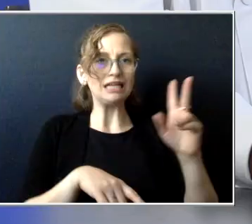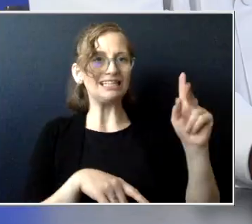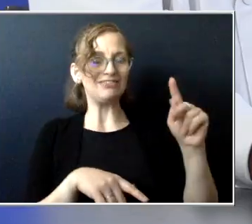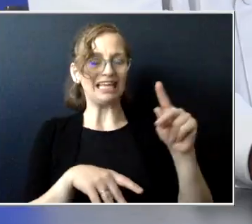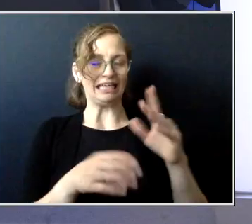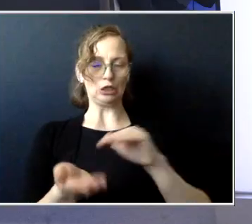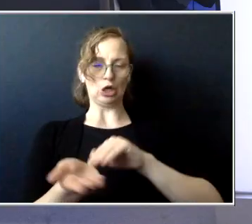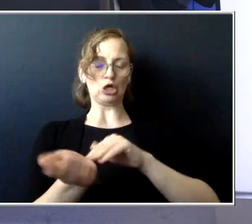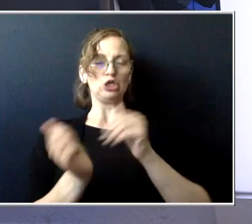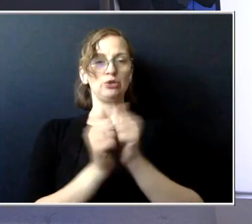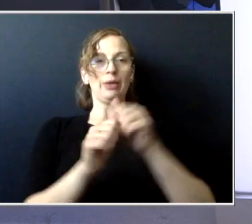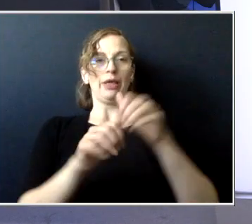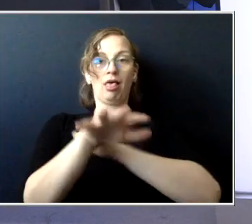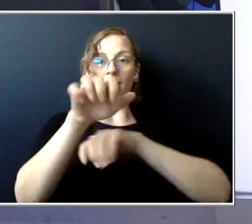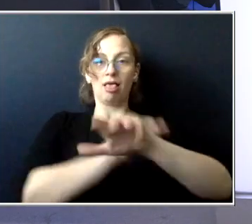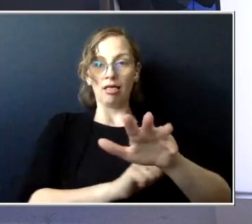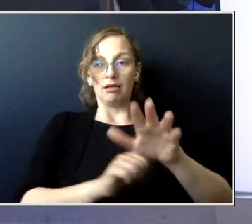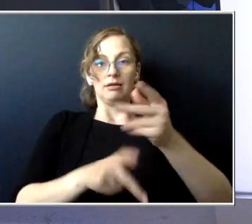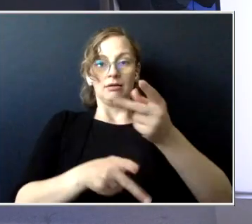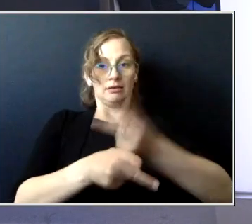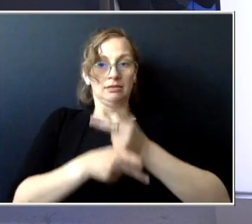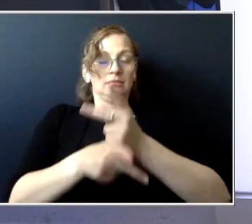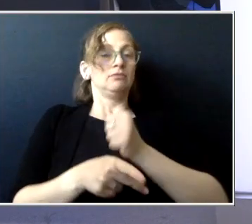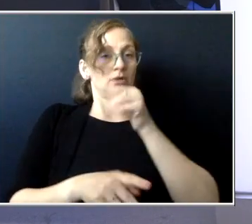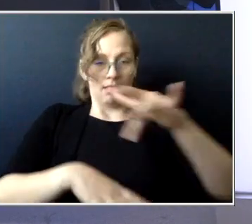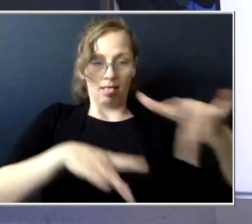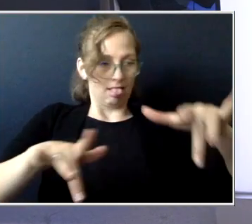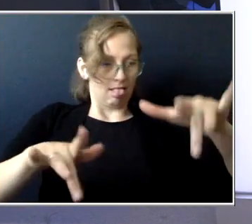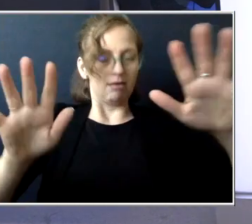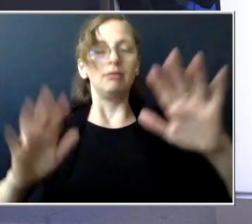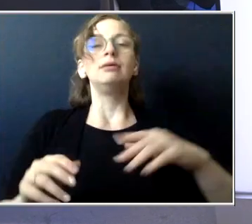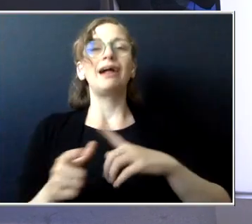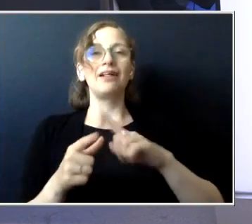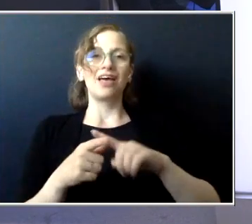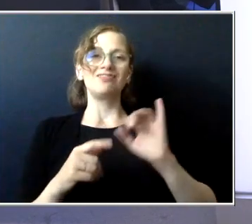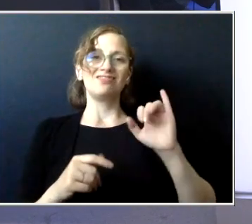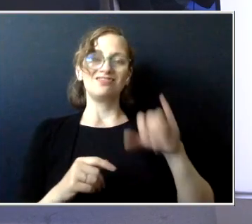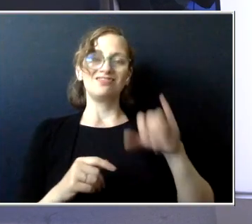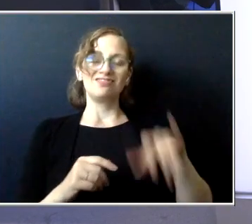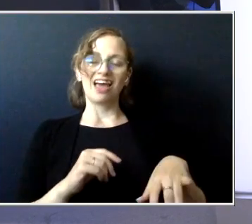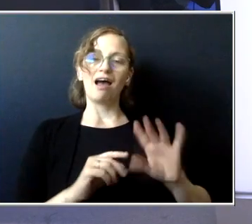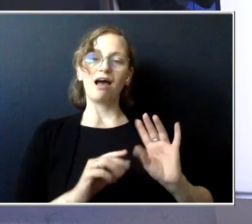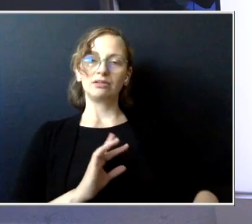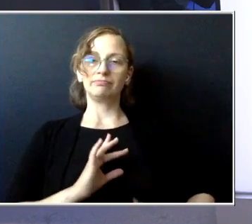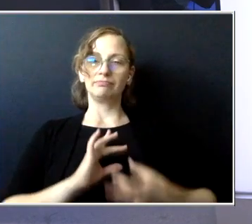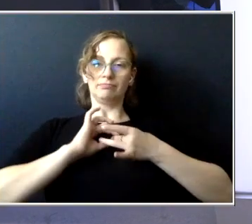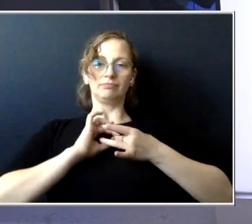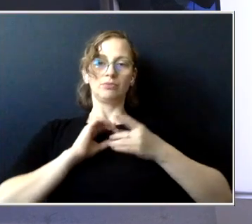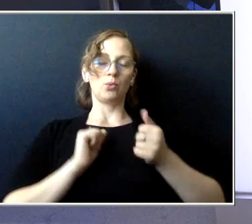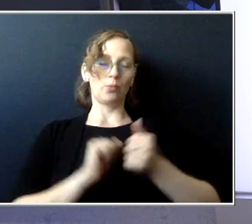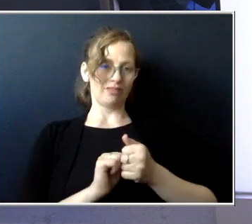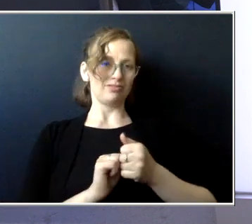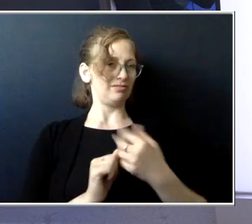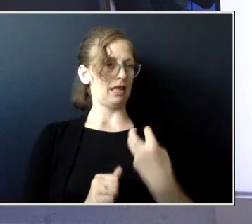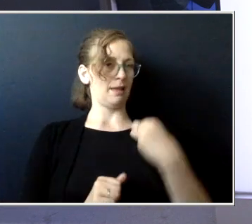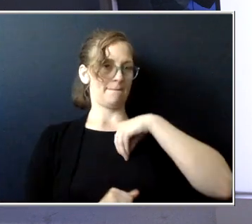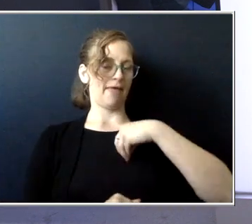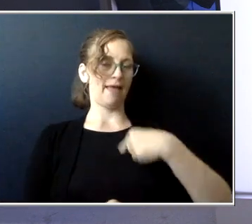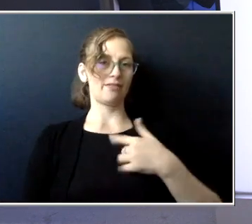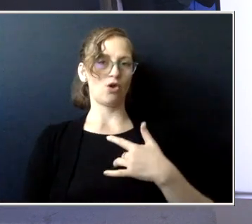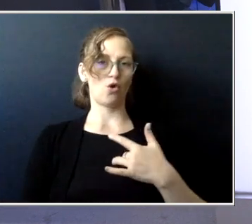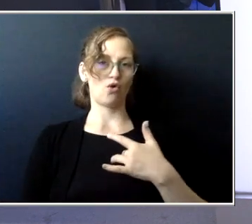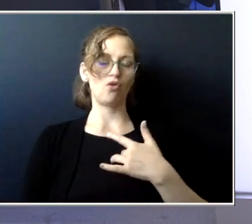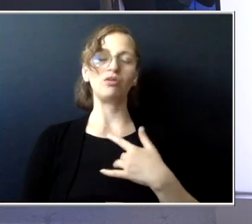So and that drive line connects to the device that's sewn into the heart. Yes. Okay. Yep. Great. All right. So how much